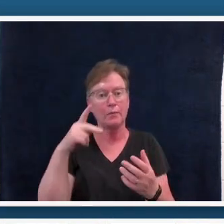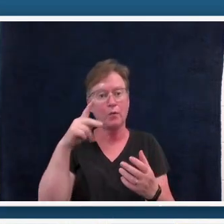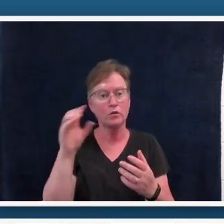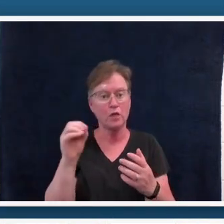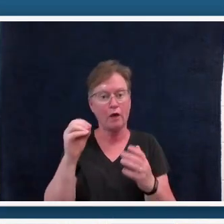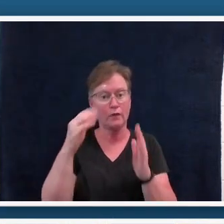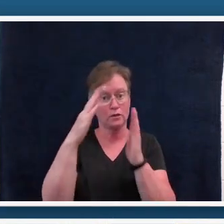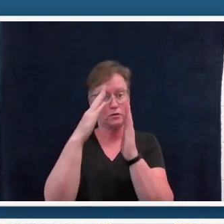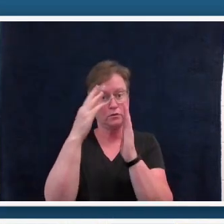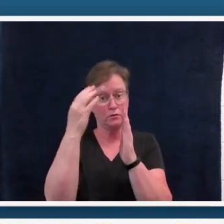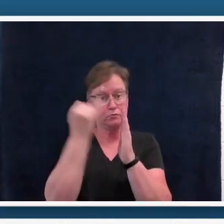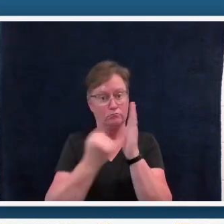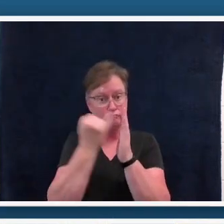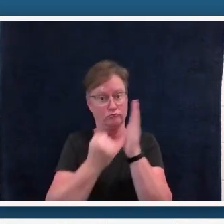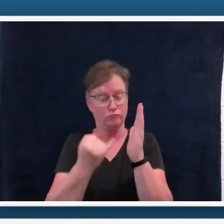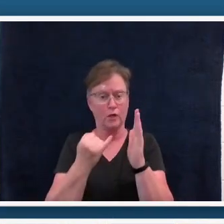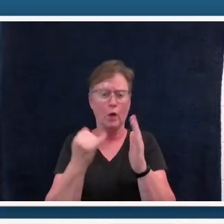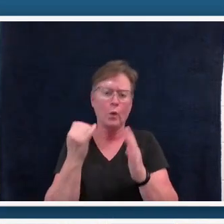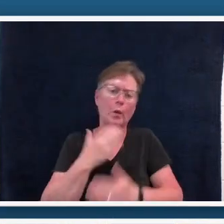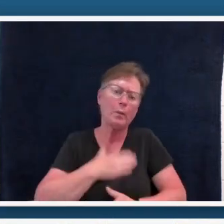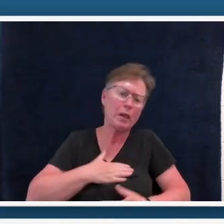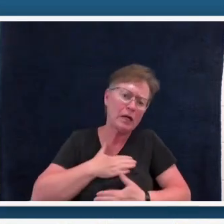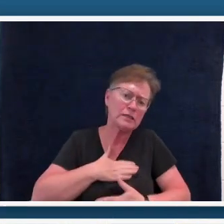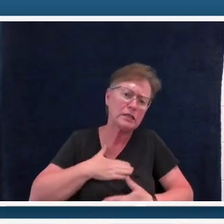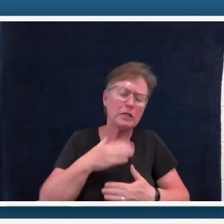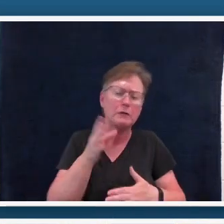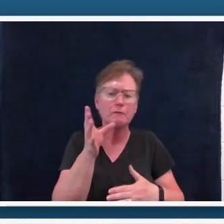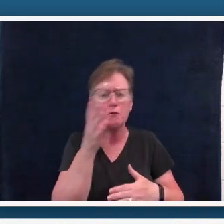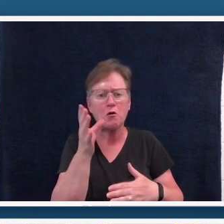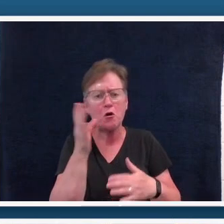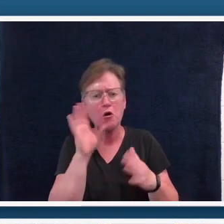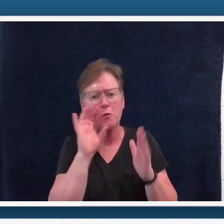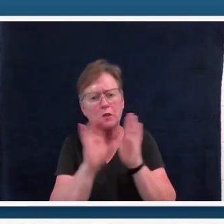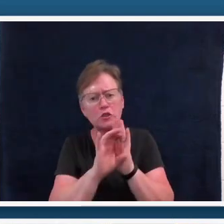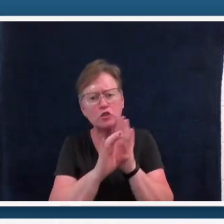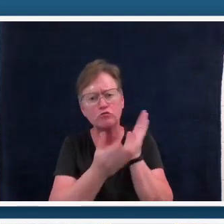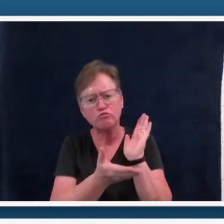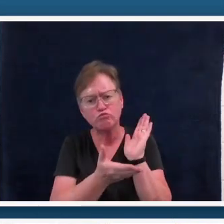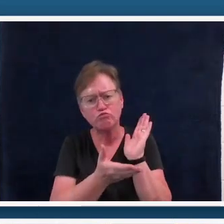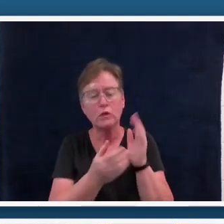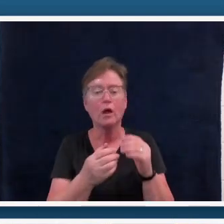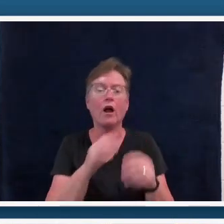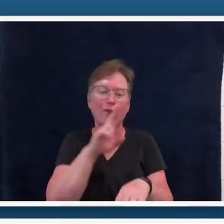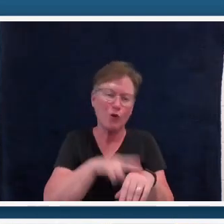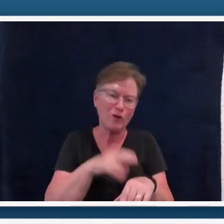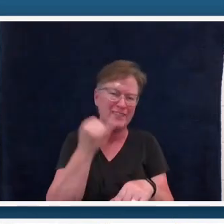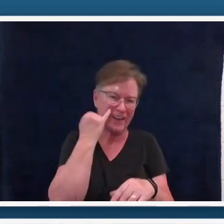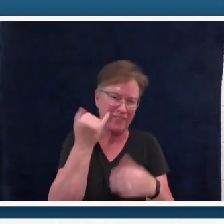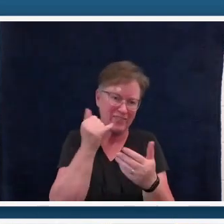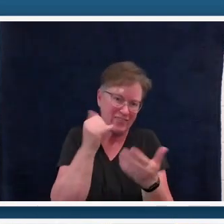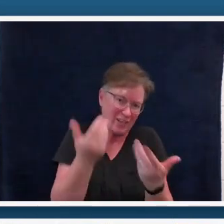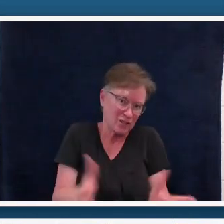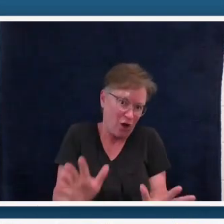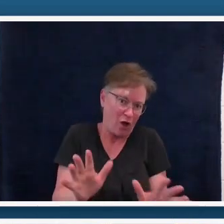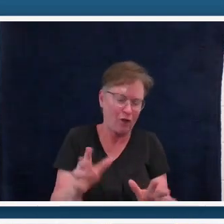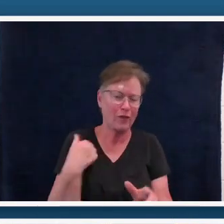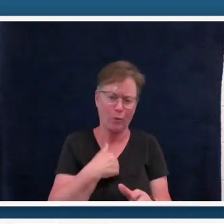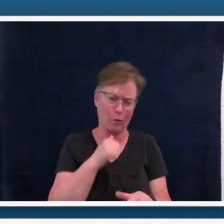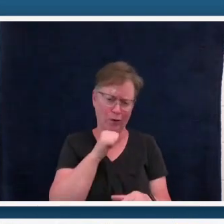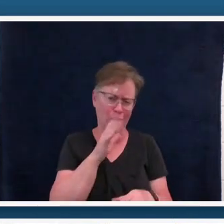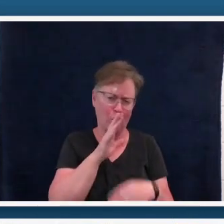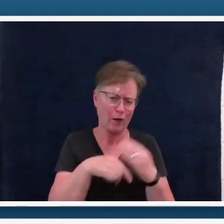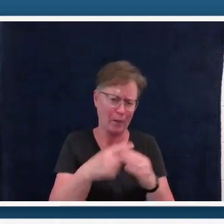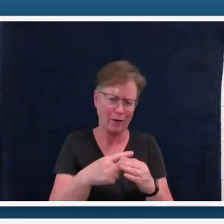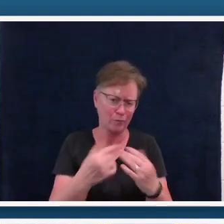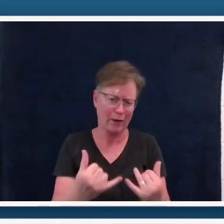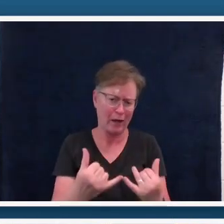pleasant, bucolic scenes like the one that we see here. But of course, if that's all they were, we would not be talking about them right now. The murals covered